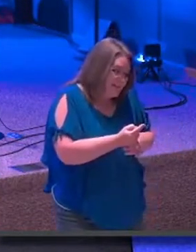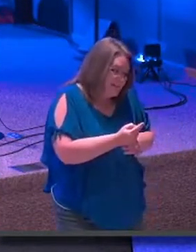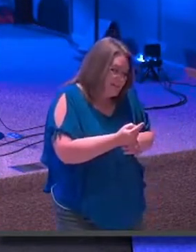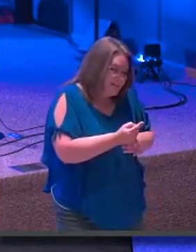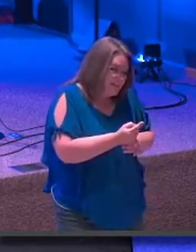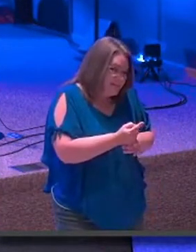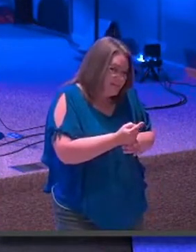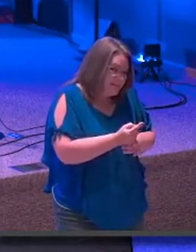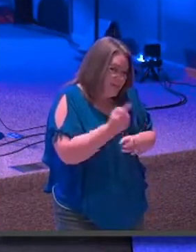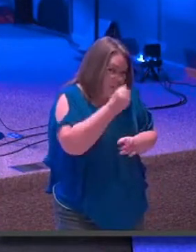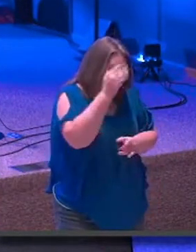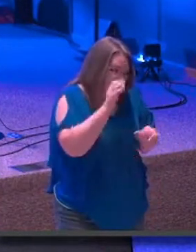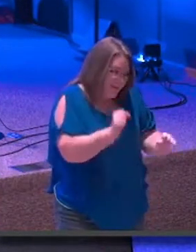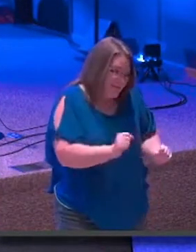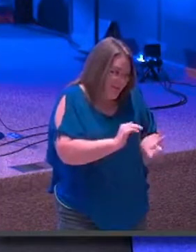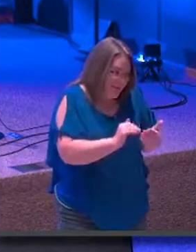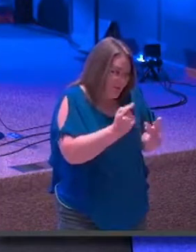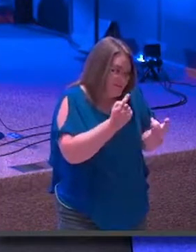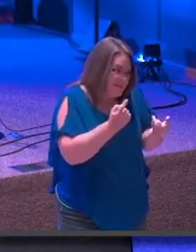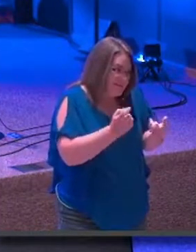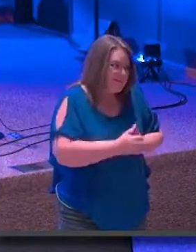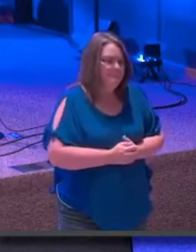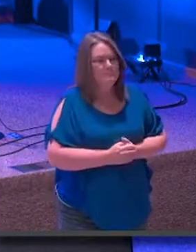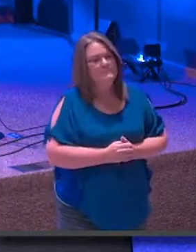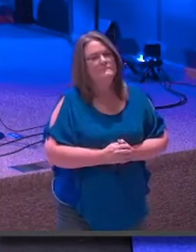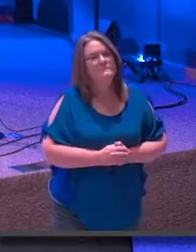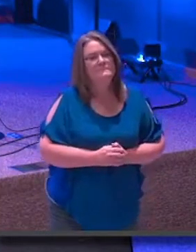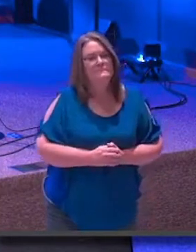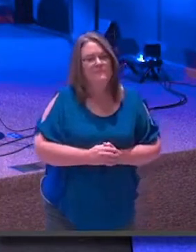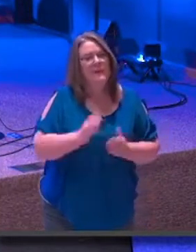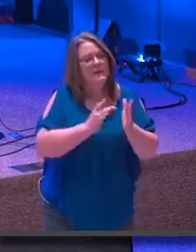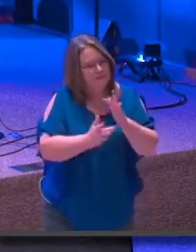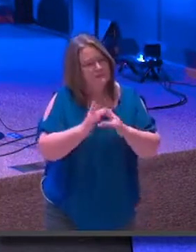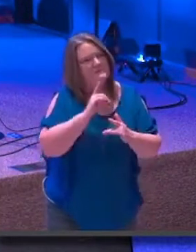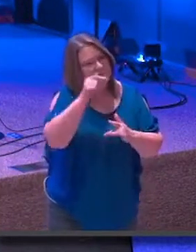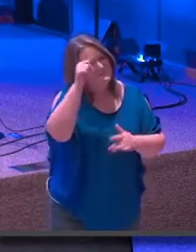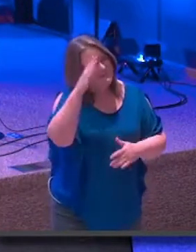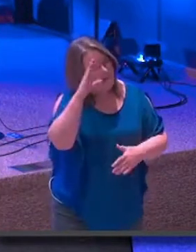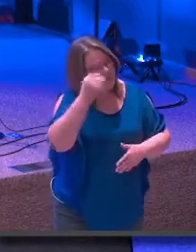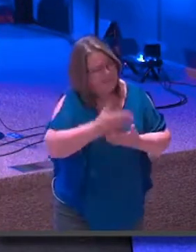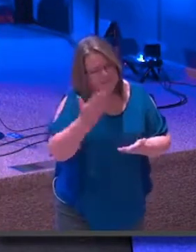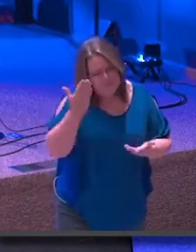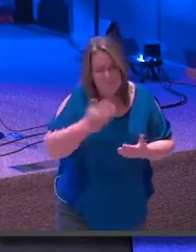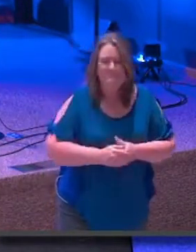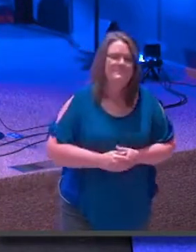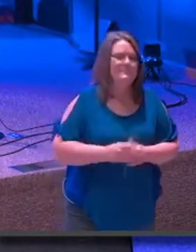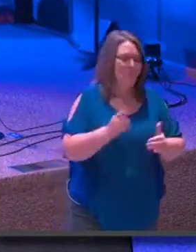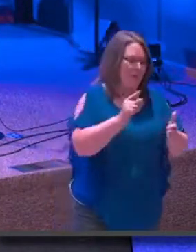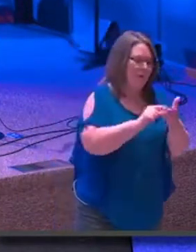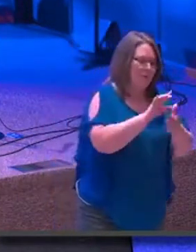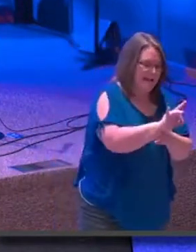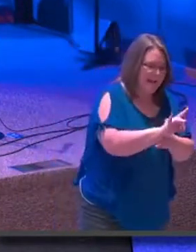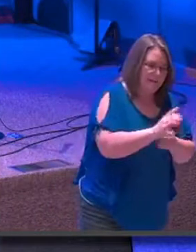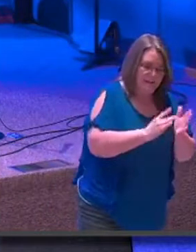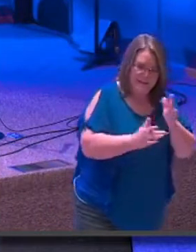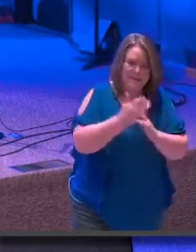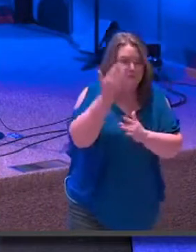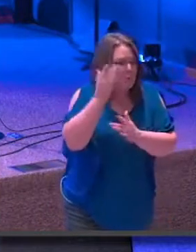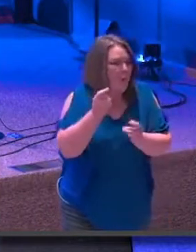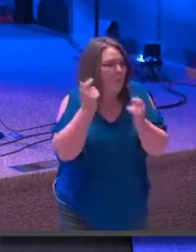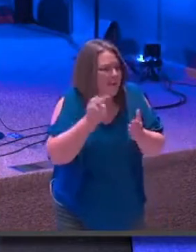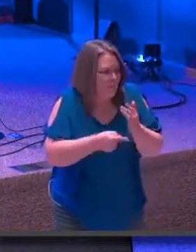Only God can forgive sins. Jesus, God the Son. You see where I'm going with that? Okay, anyway, verse 8. Jesus knew immediately what they